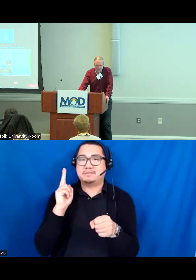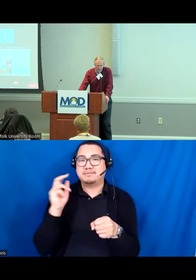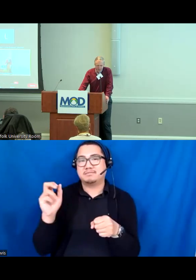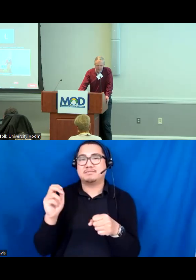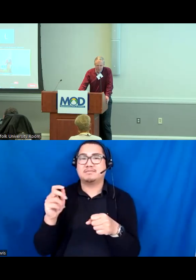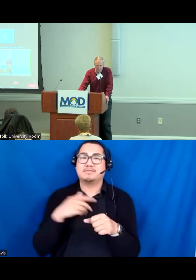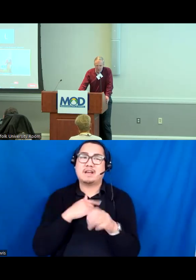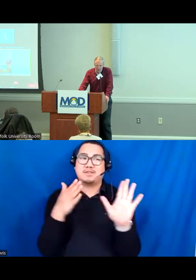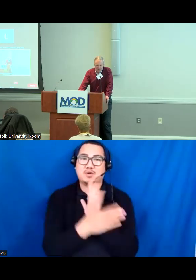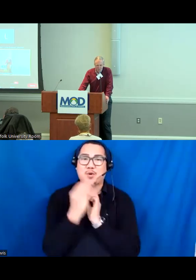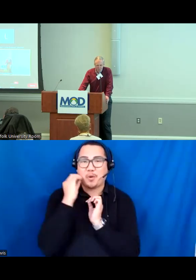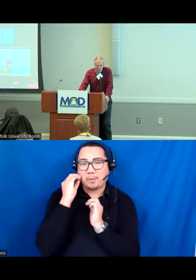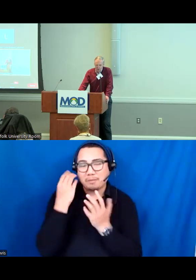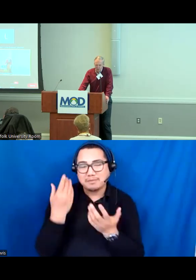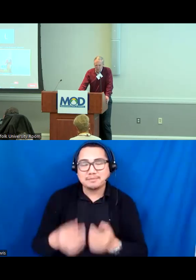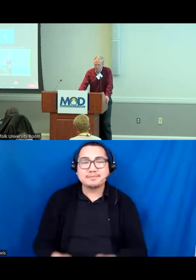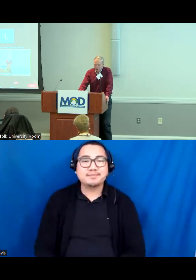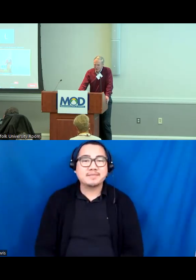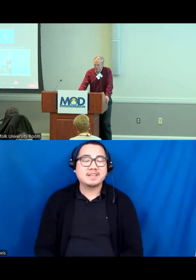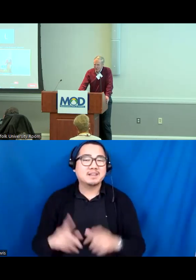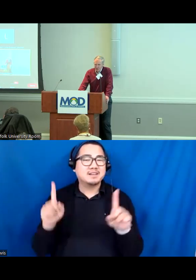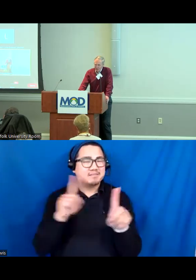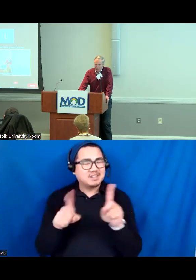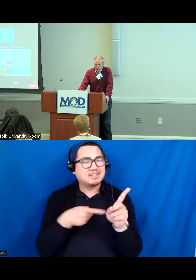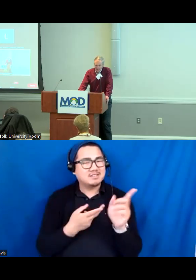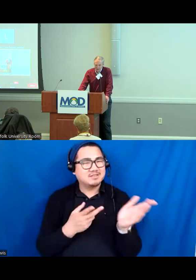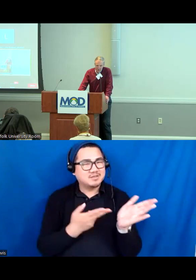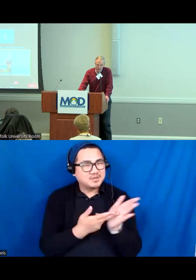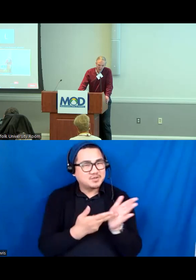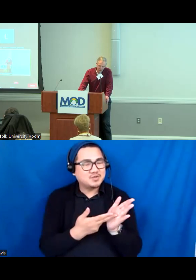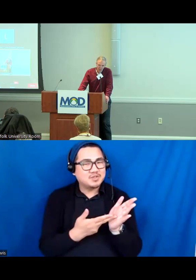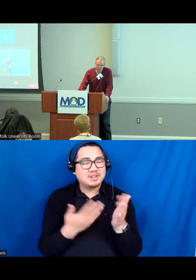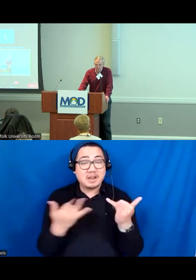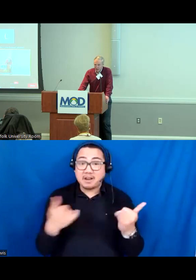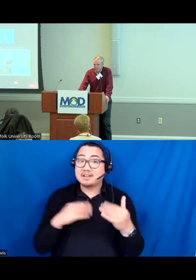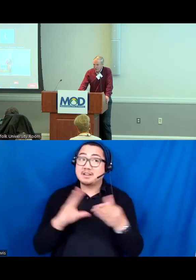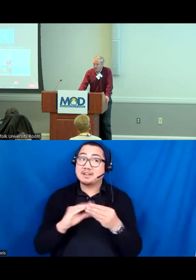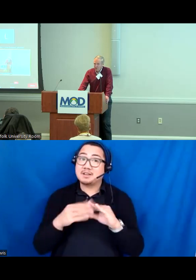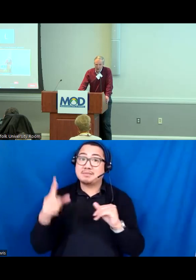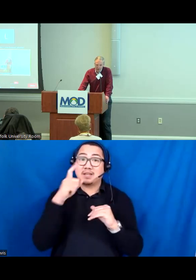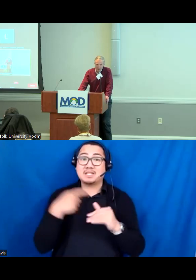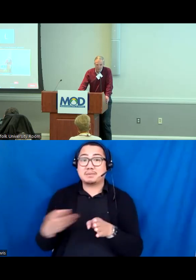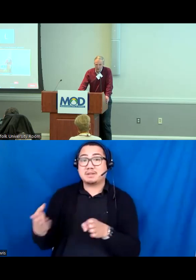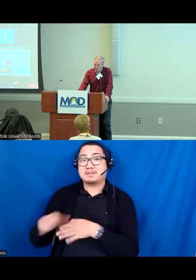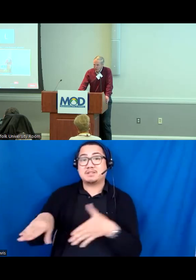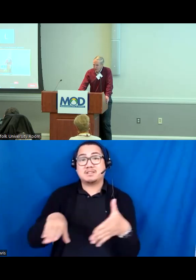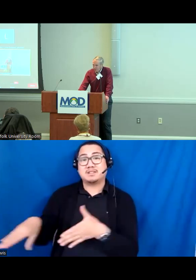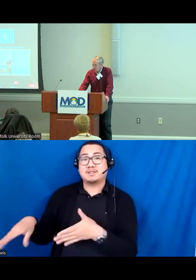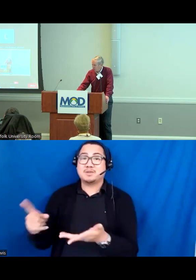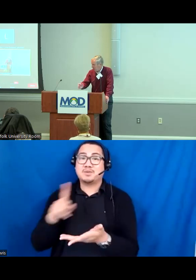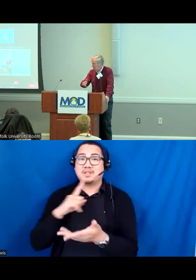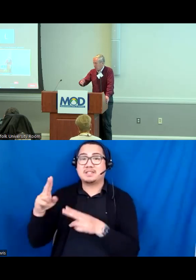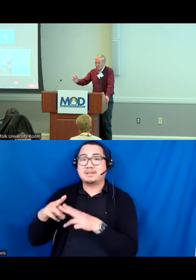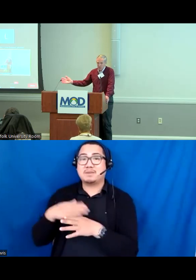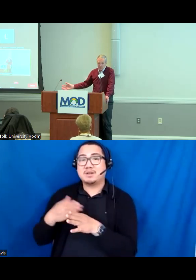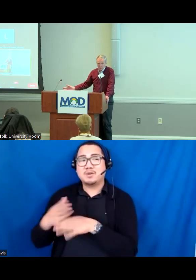But I truly, and now I can say it because my career is behind me. The highlight of my career was